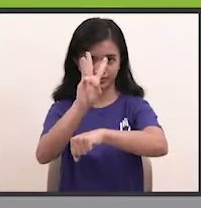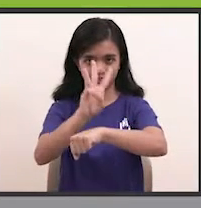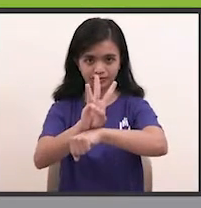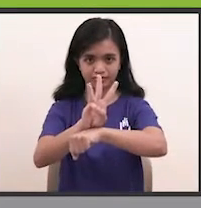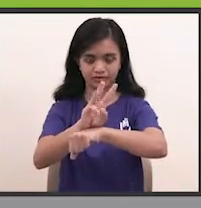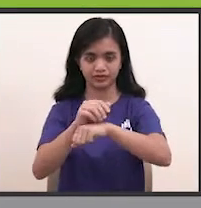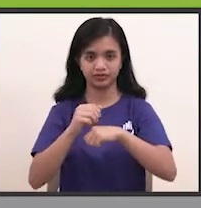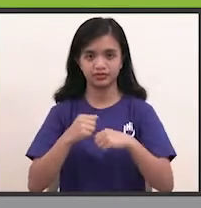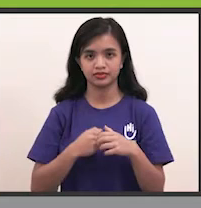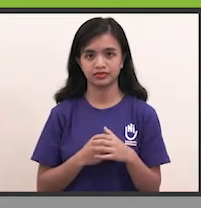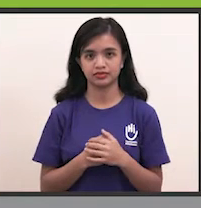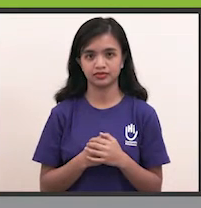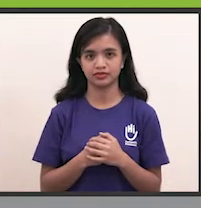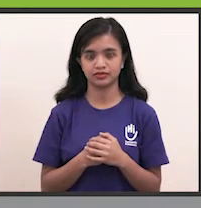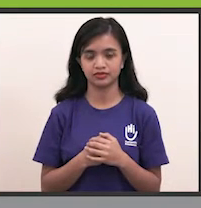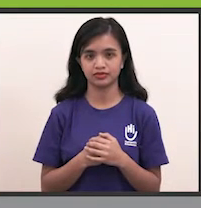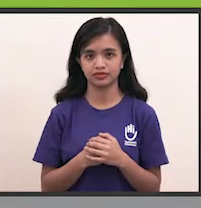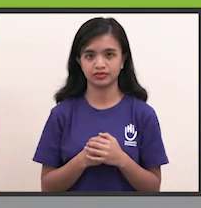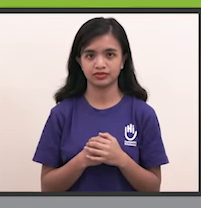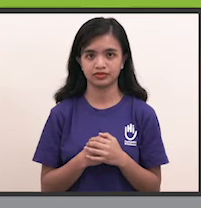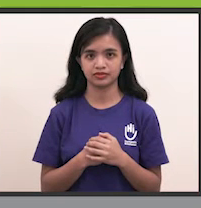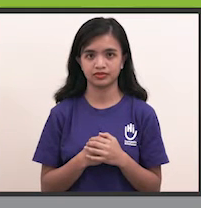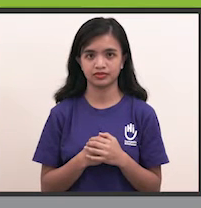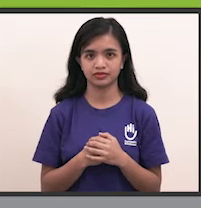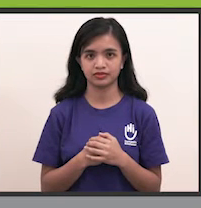social workers,